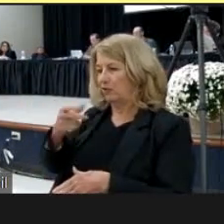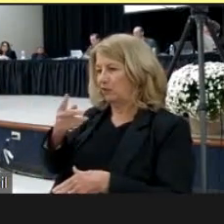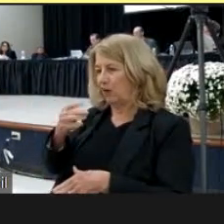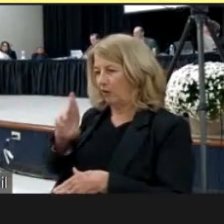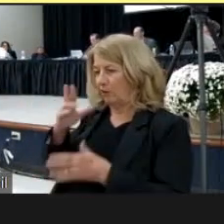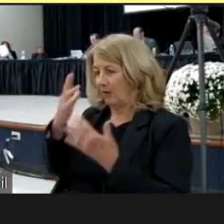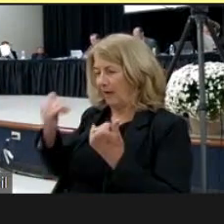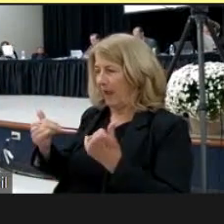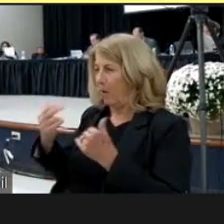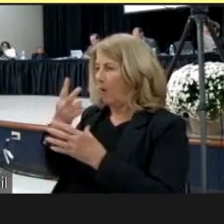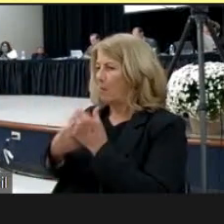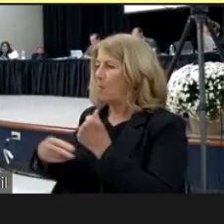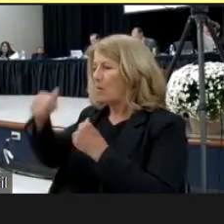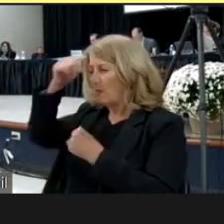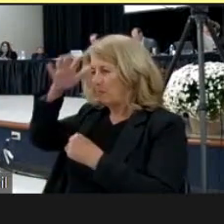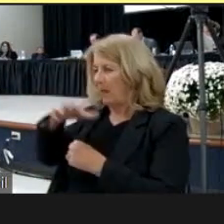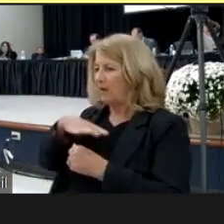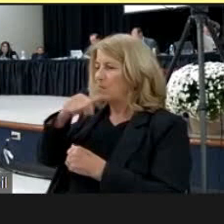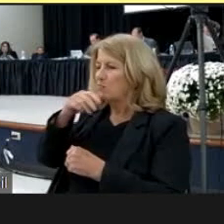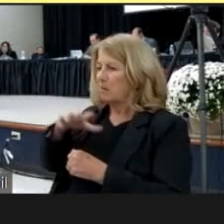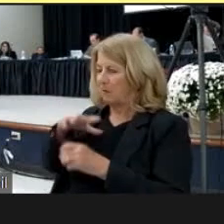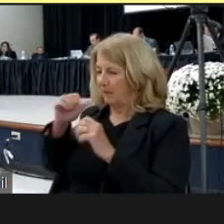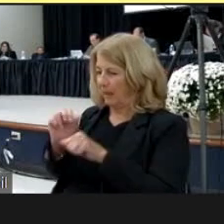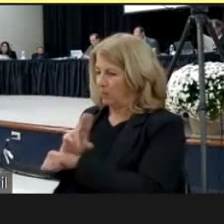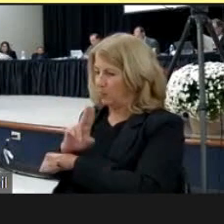women opportunities there for shelter.